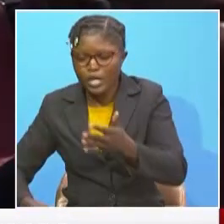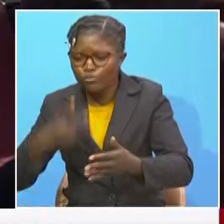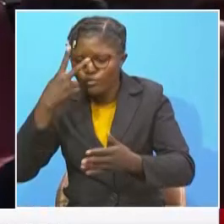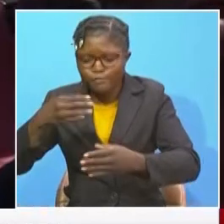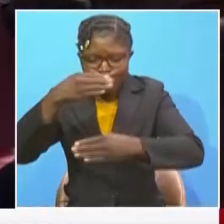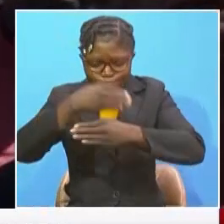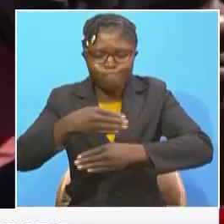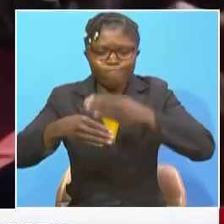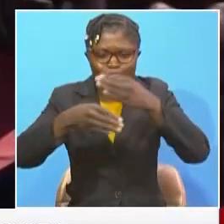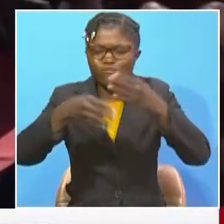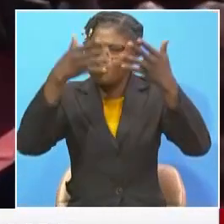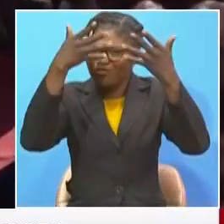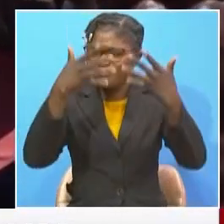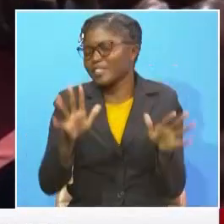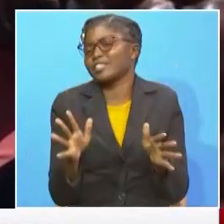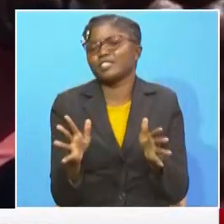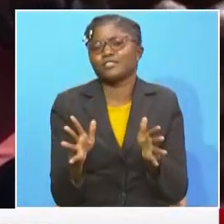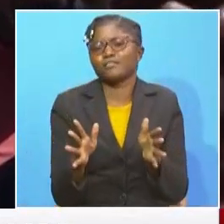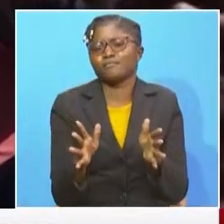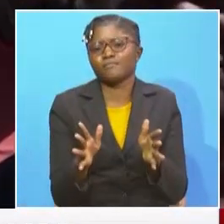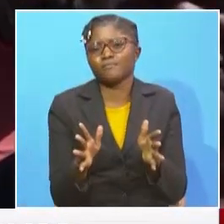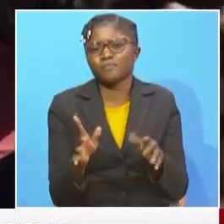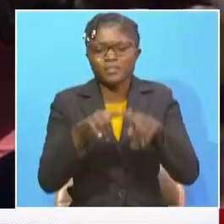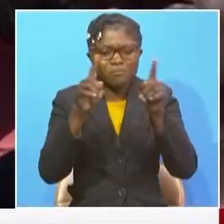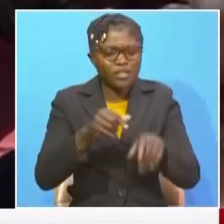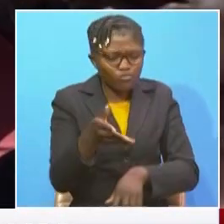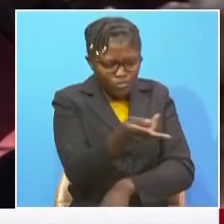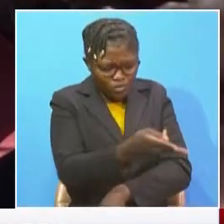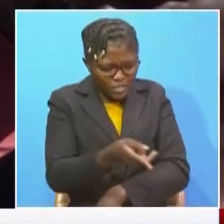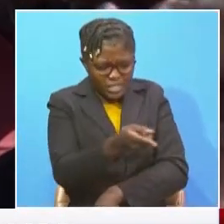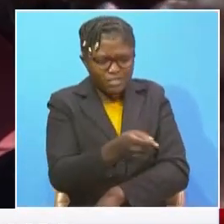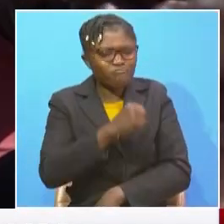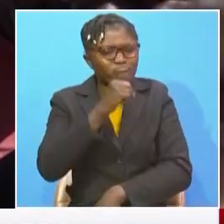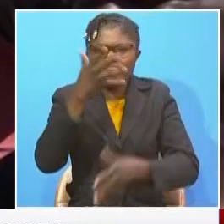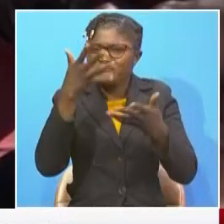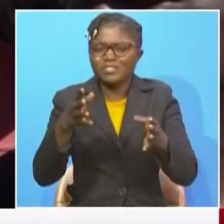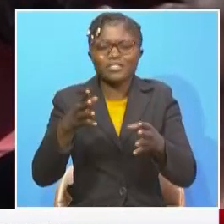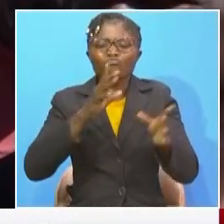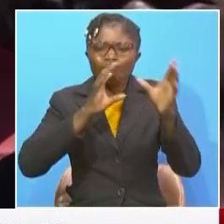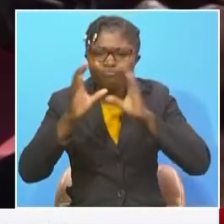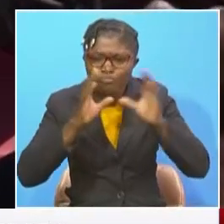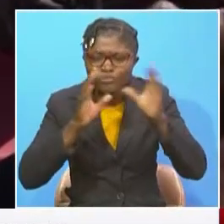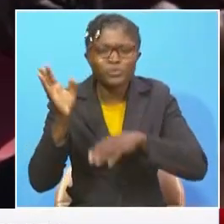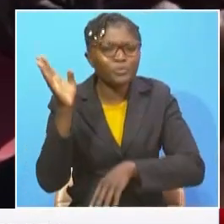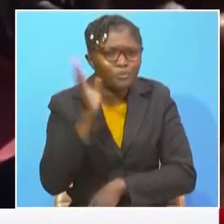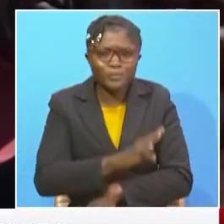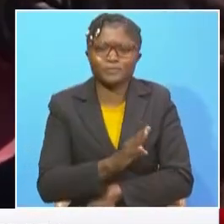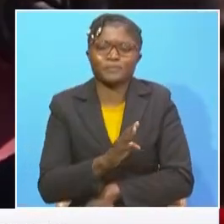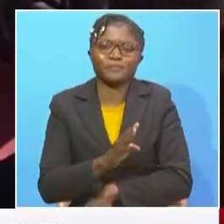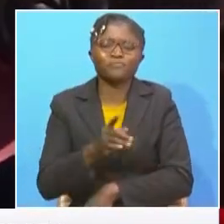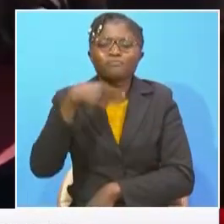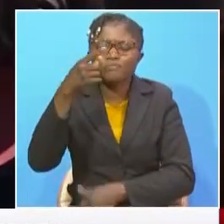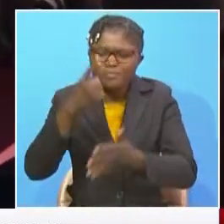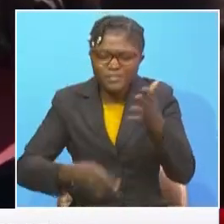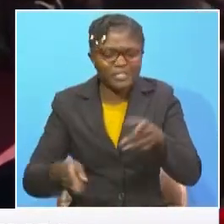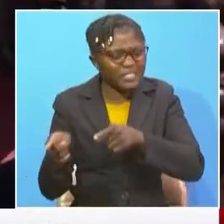find the structure, maybe a slab level somewhere there. But as you can see, but I contacted the contractor. The expression that he